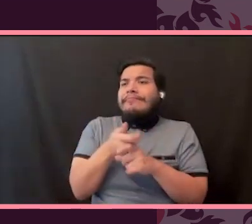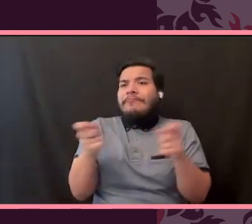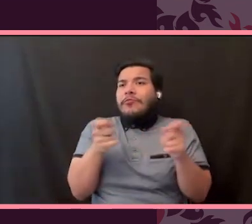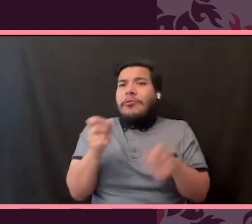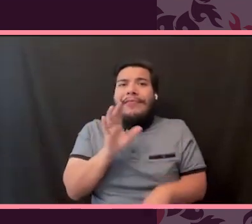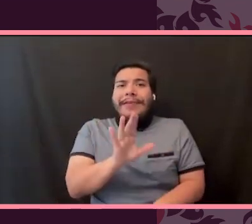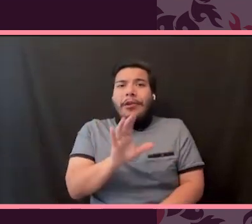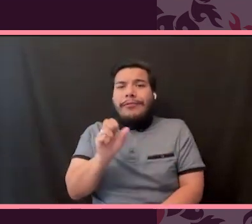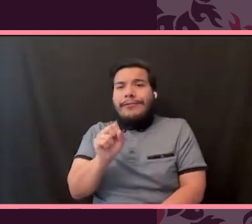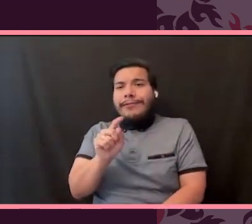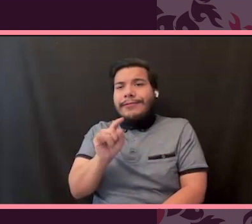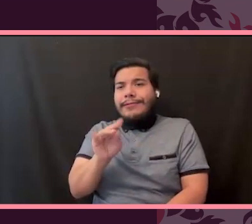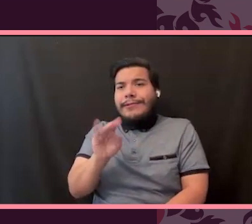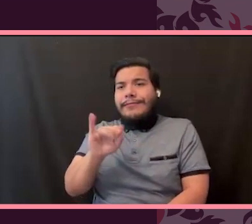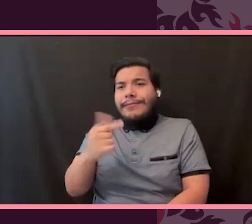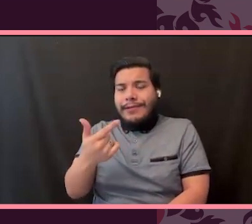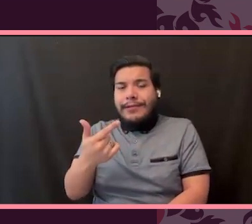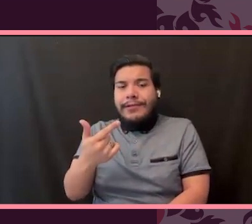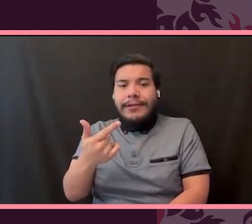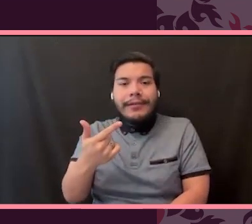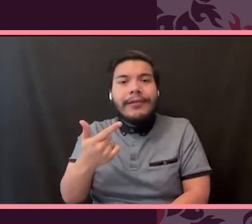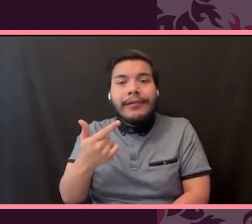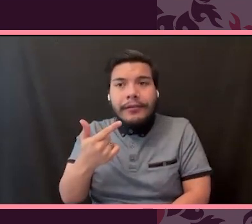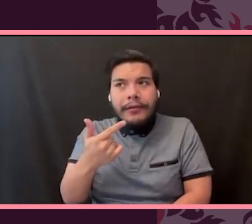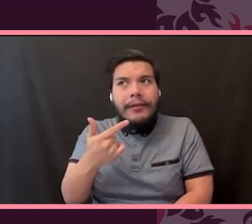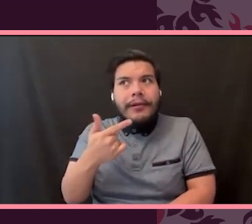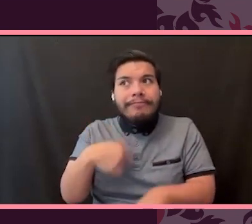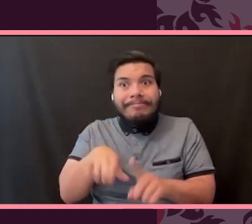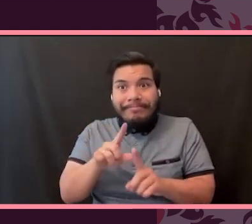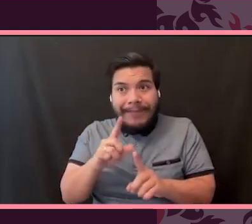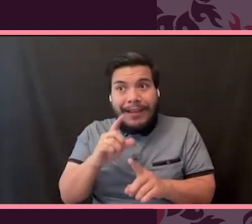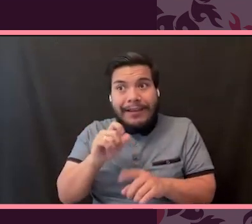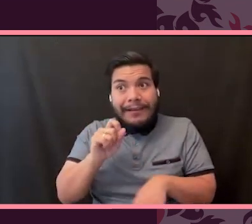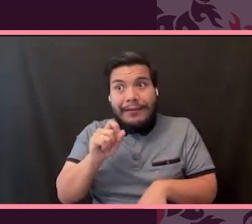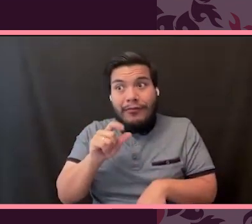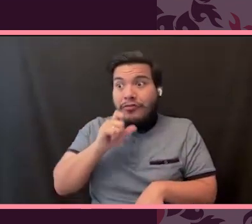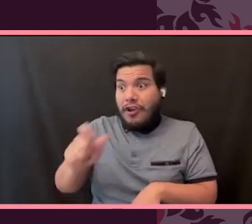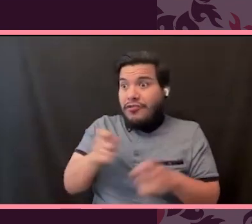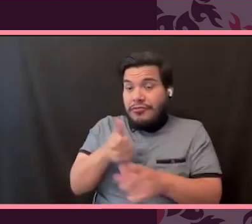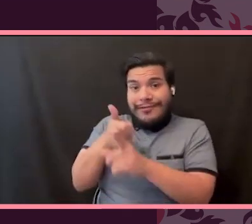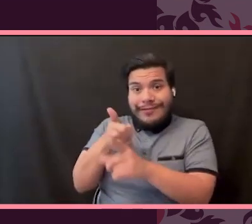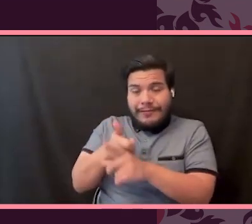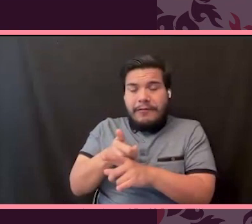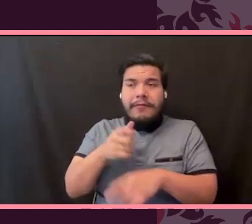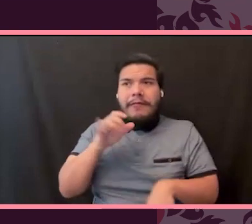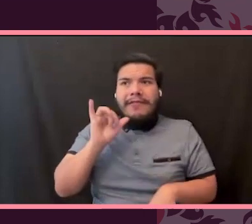and thus not doing so is a conscious and